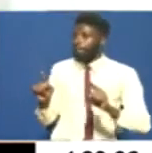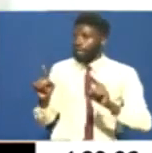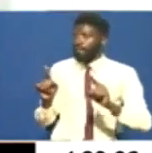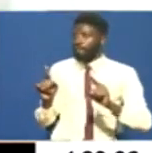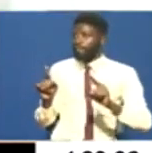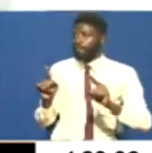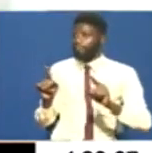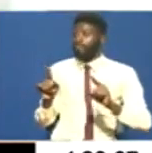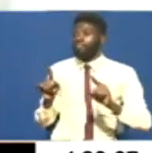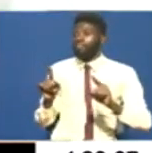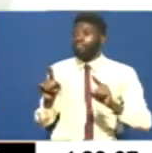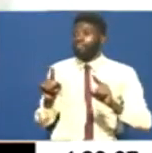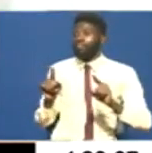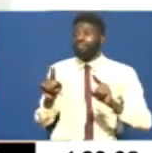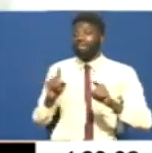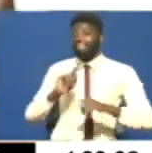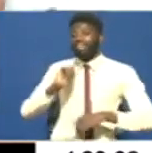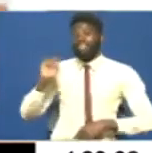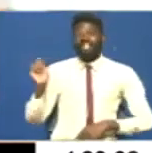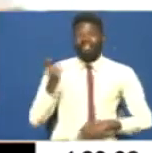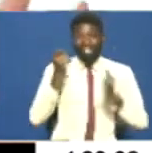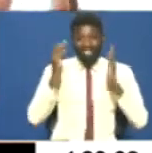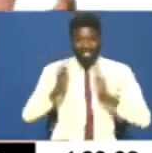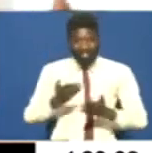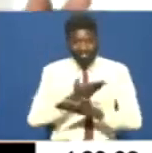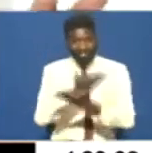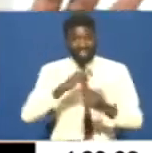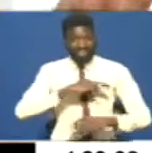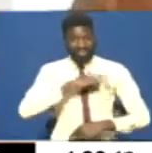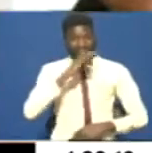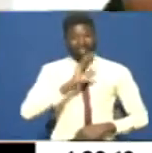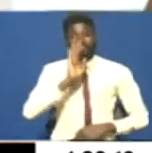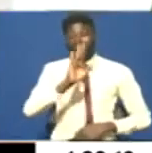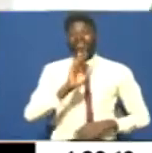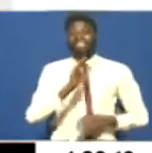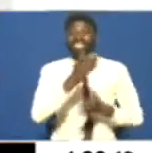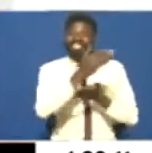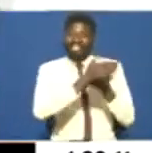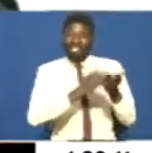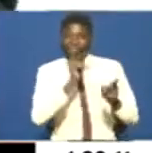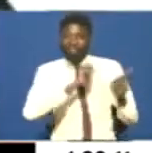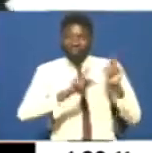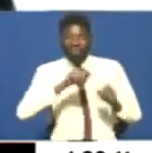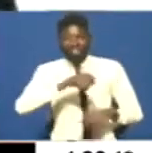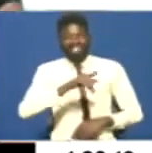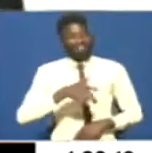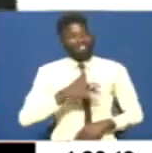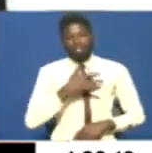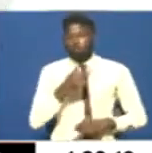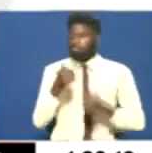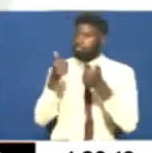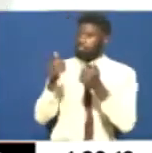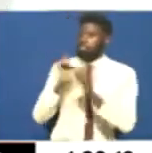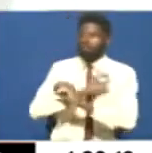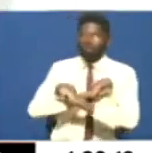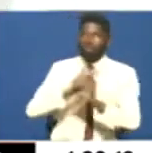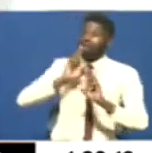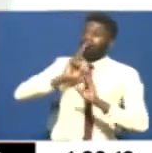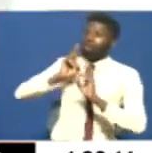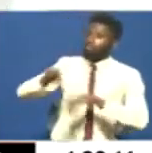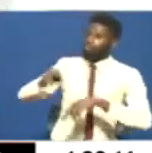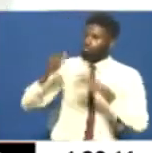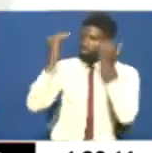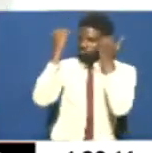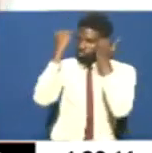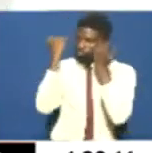Kenyan spirit, some fellows thought that they were not suitable and they took everybody to court.